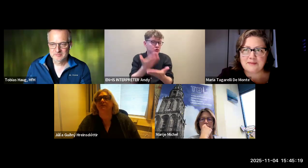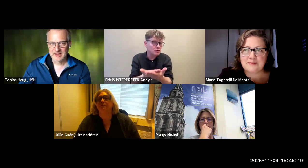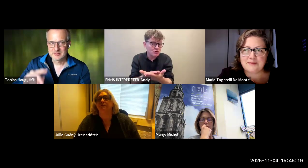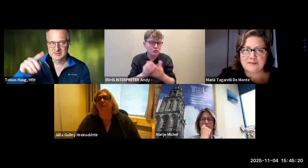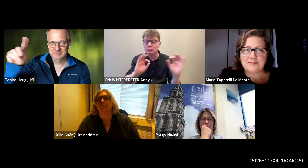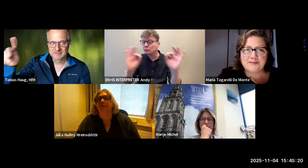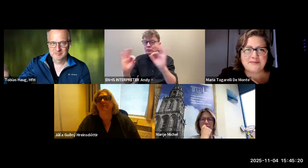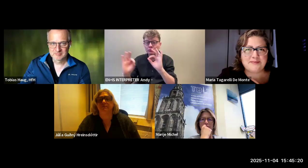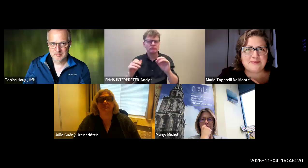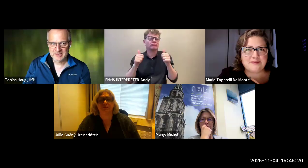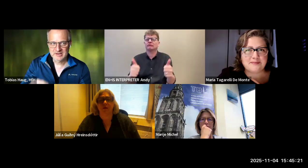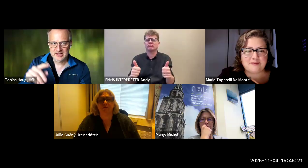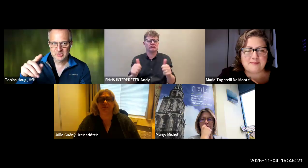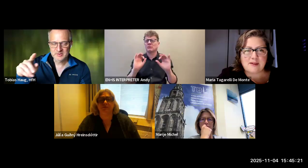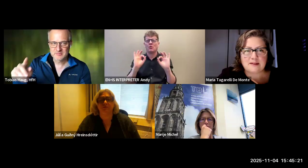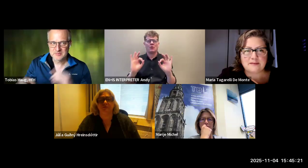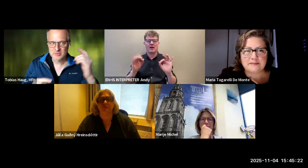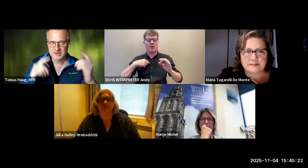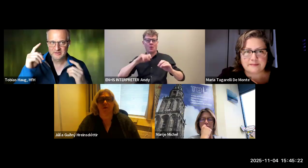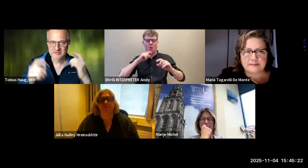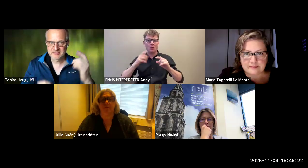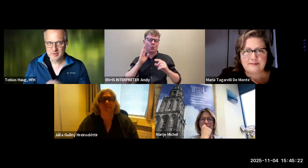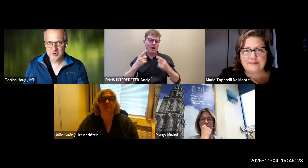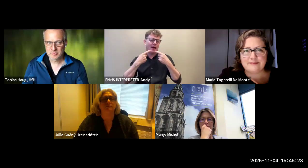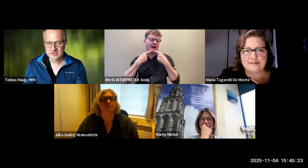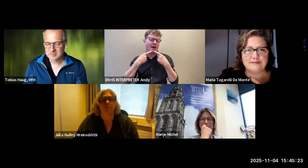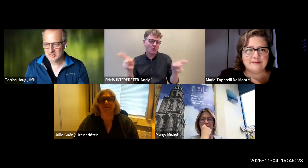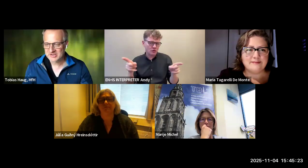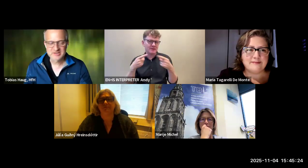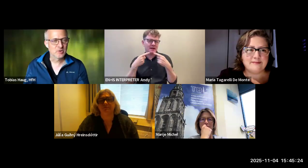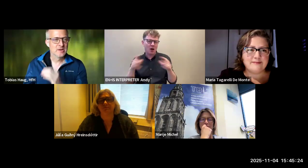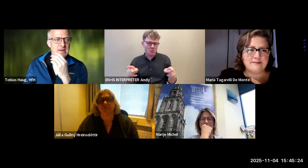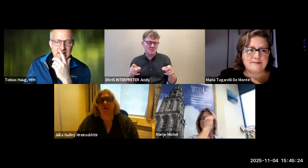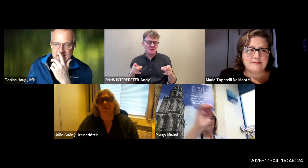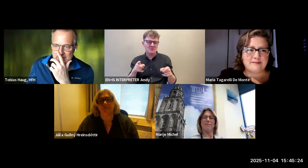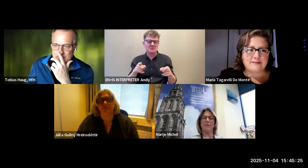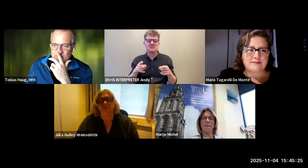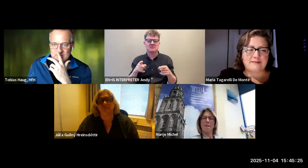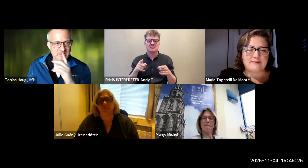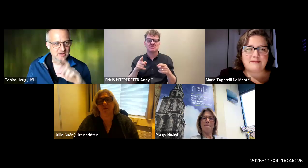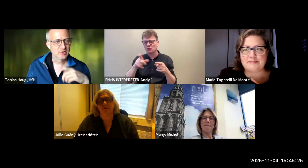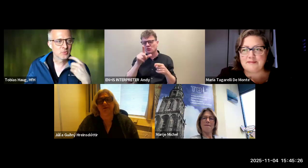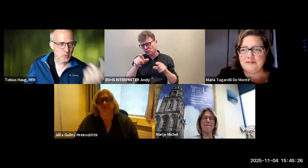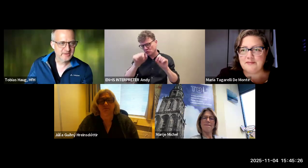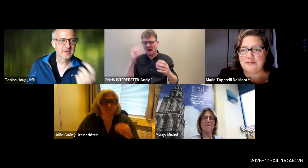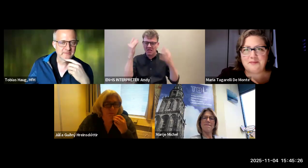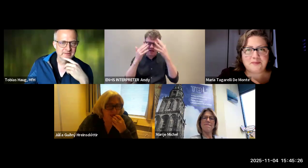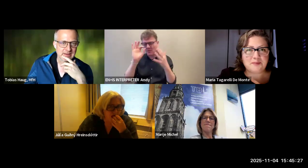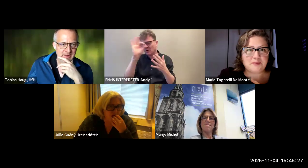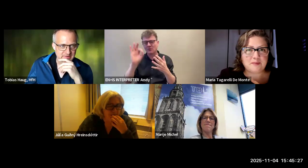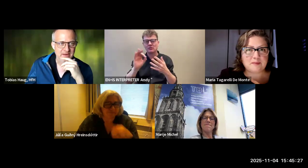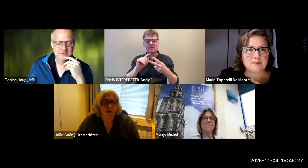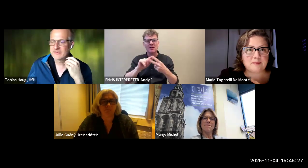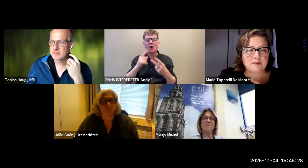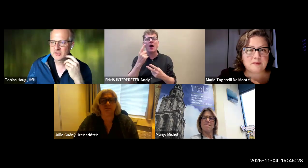All right, I will make an announcement. Maybe you can think about possible questions. So, you know, once a